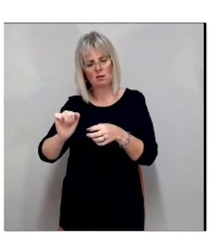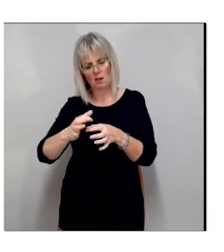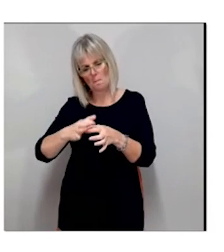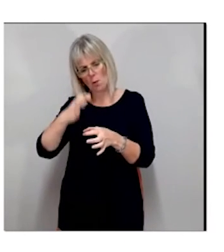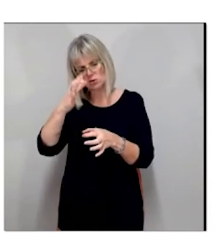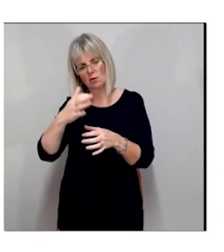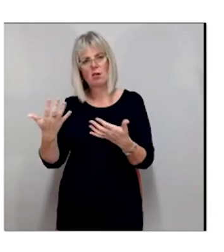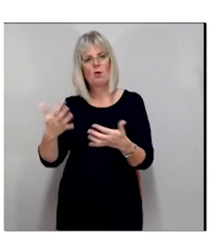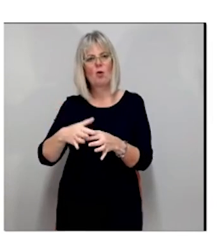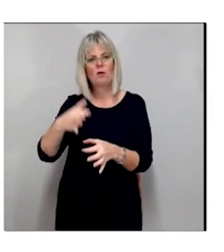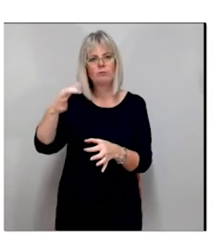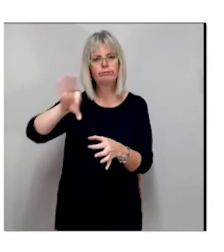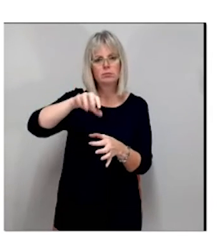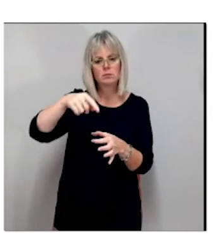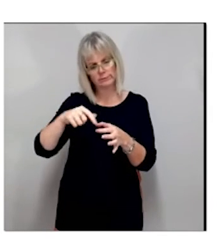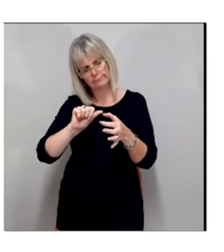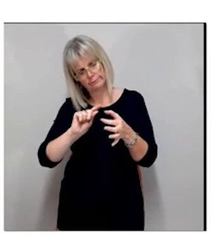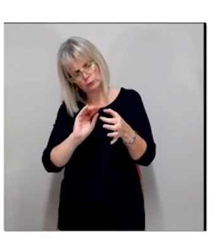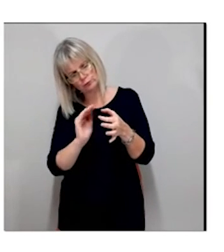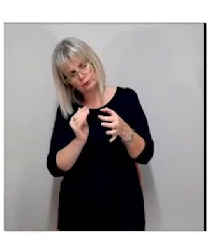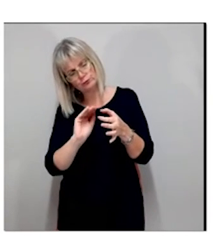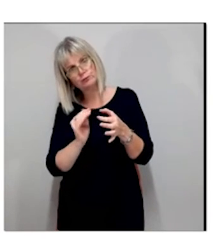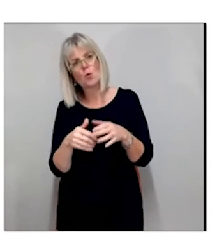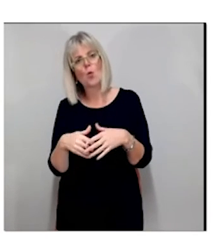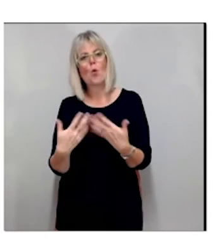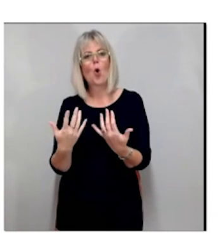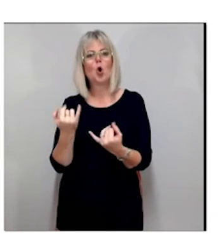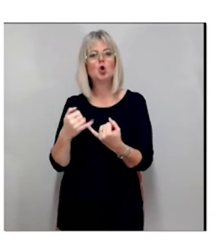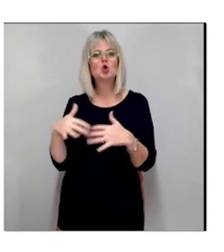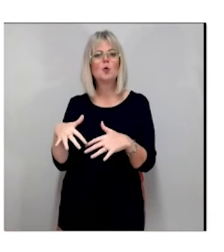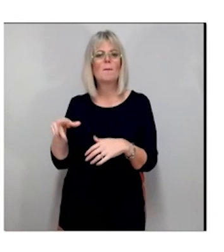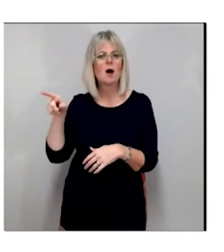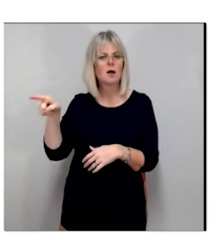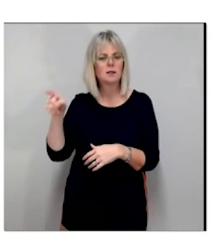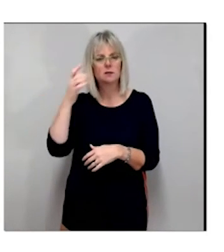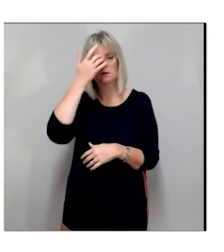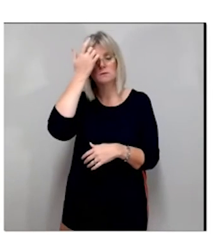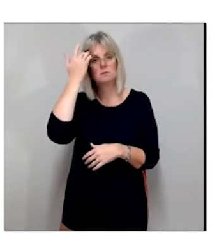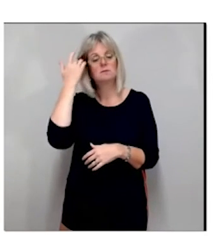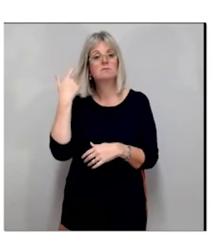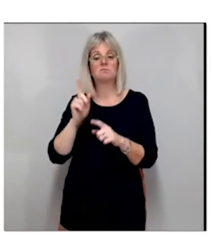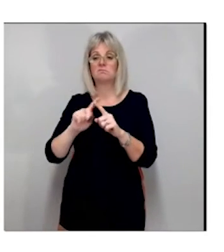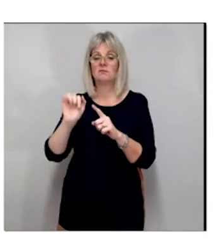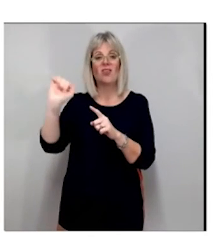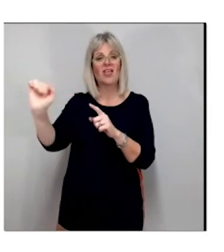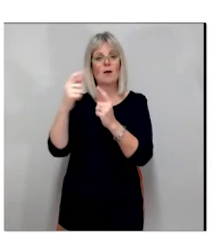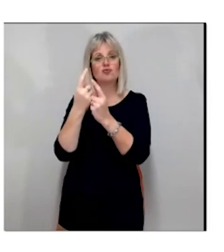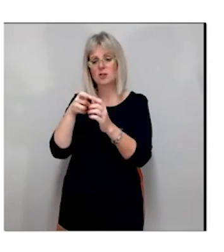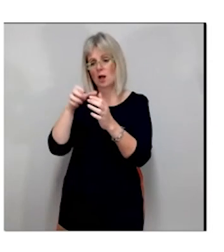it is appearing on supermarket products, both comestible and domestic, in lifts and on